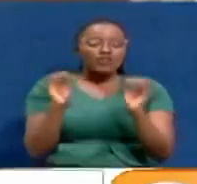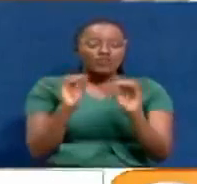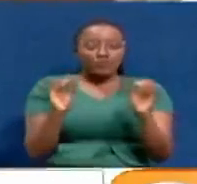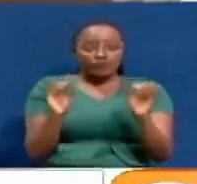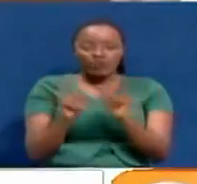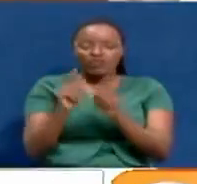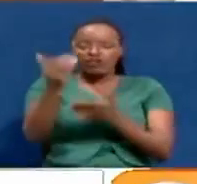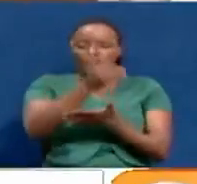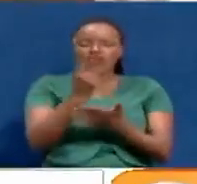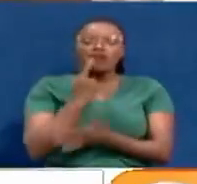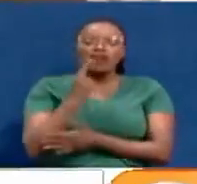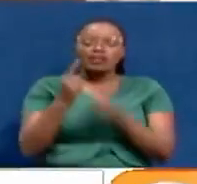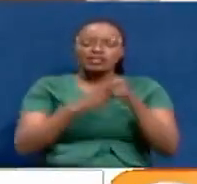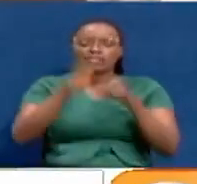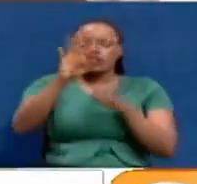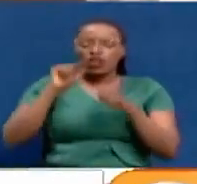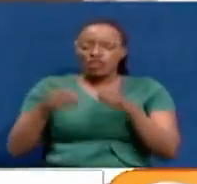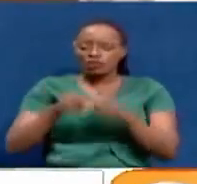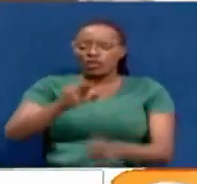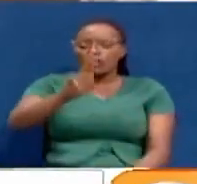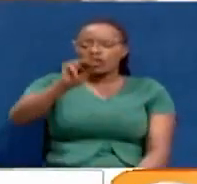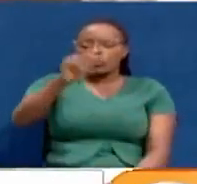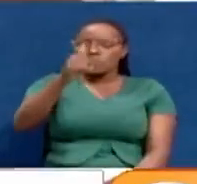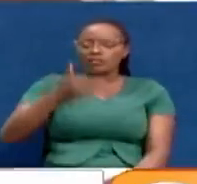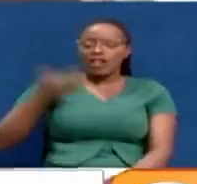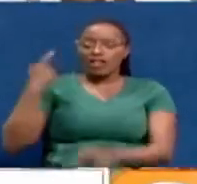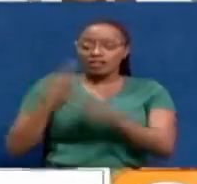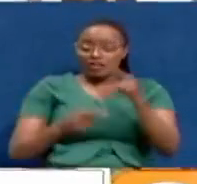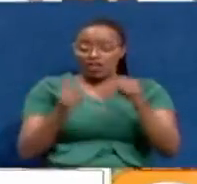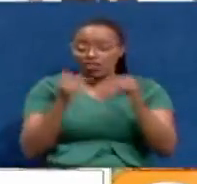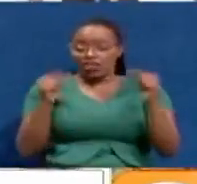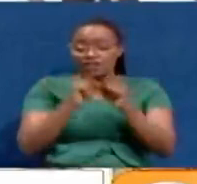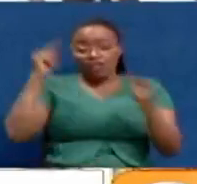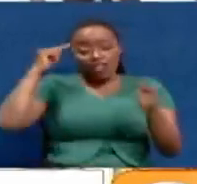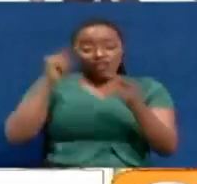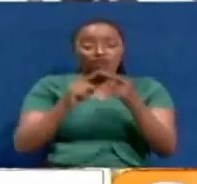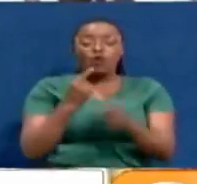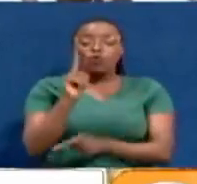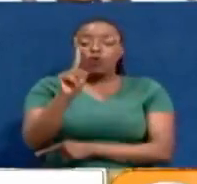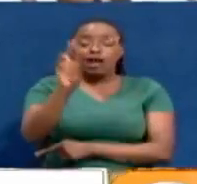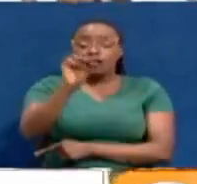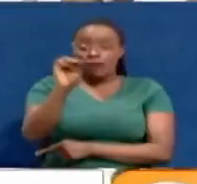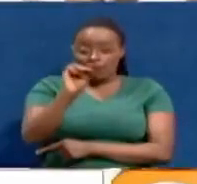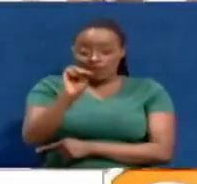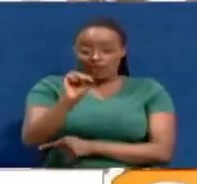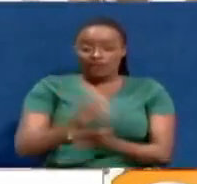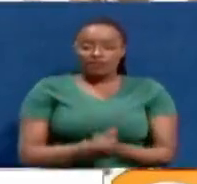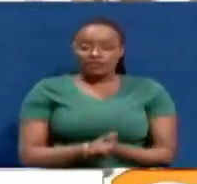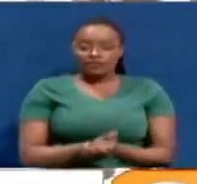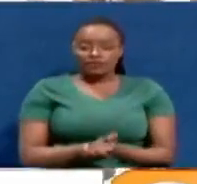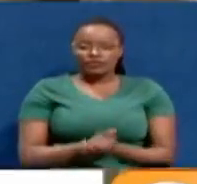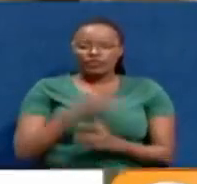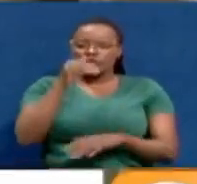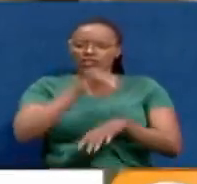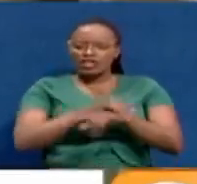shortage, having collected 164,000 units last year against an annual target of 1 million pints yearly. We have just been